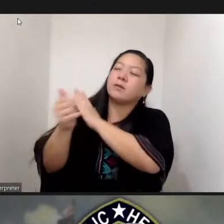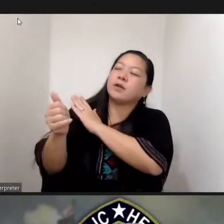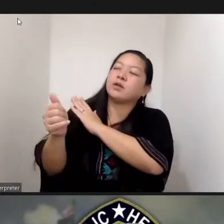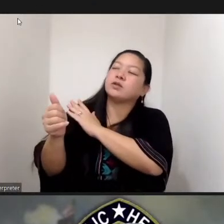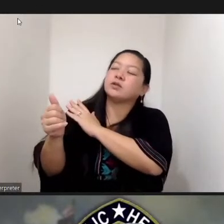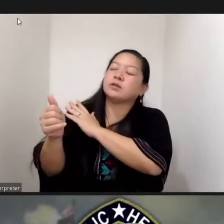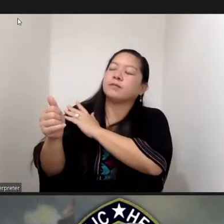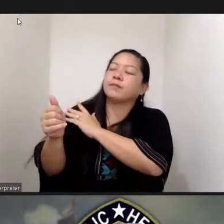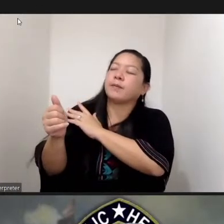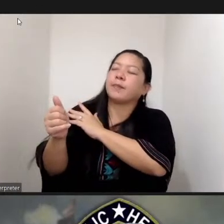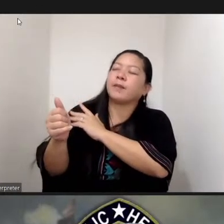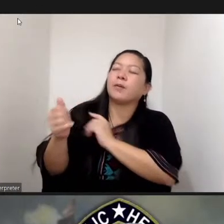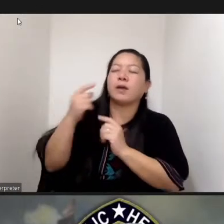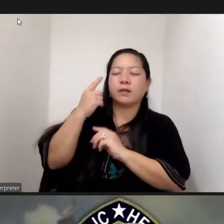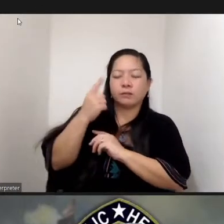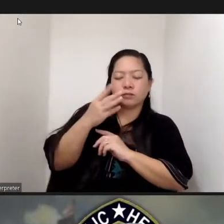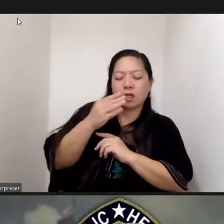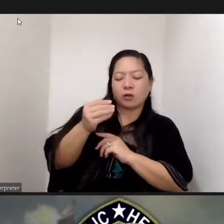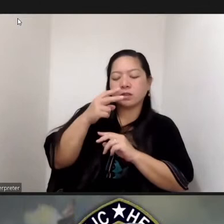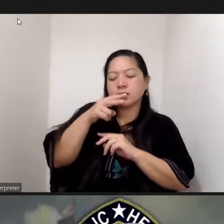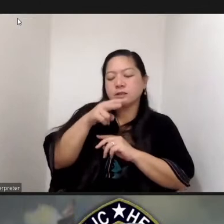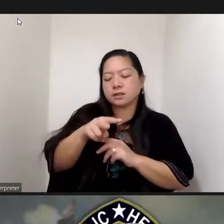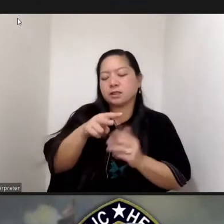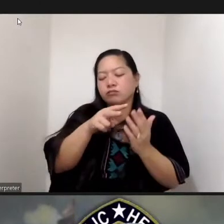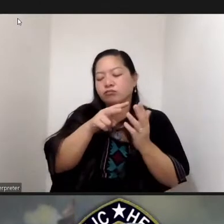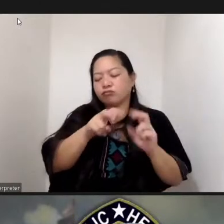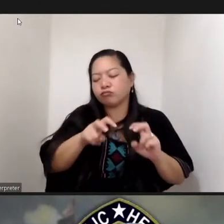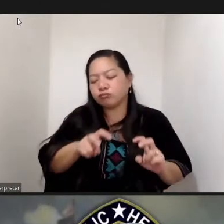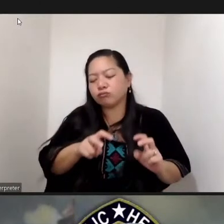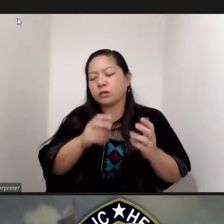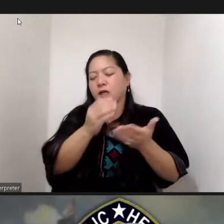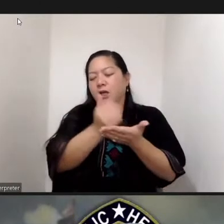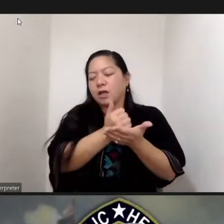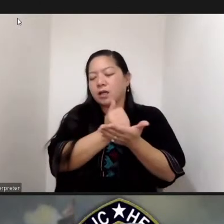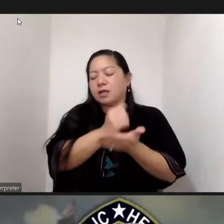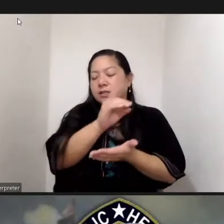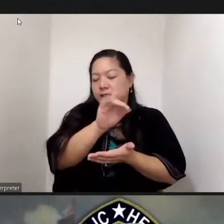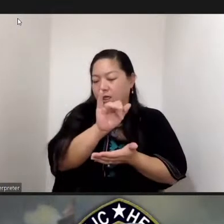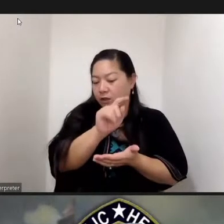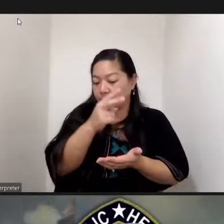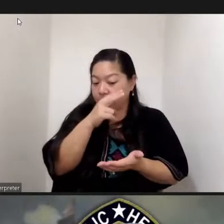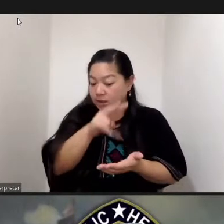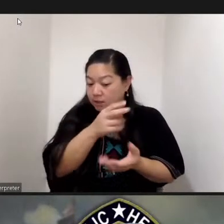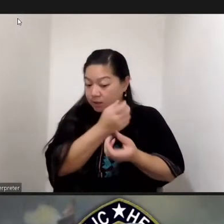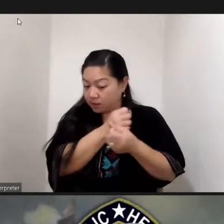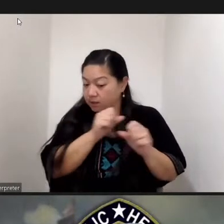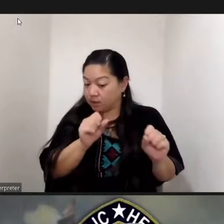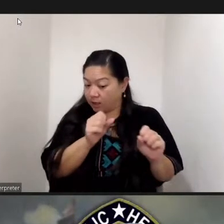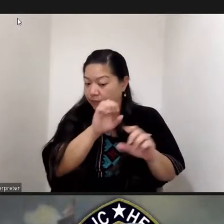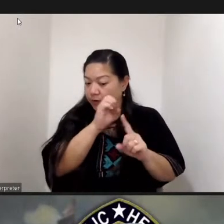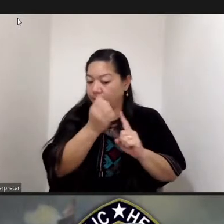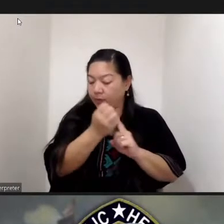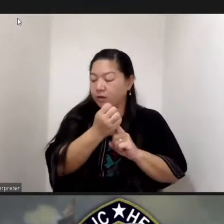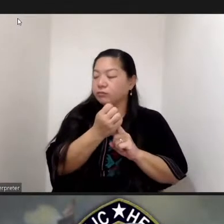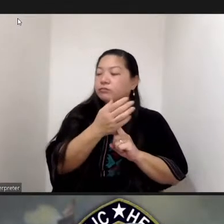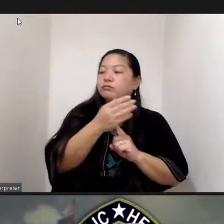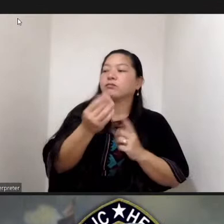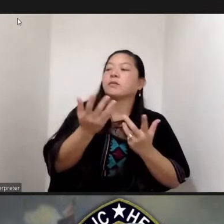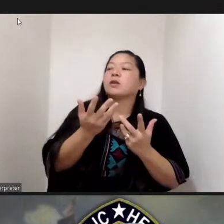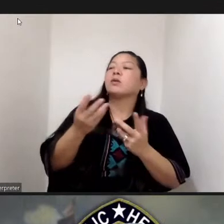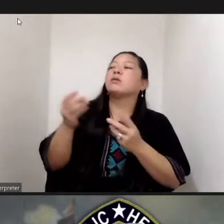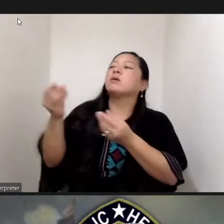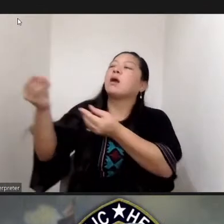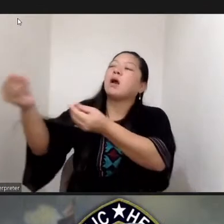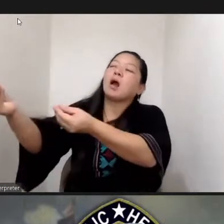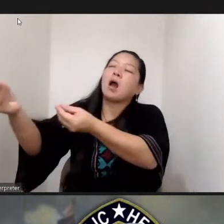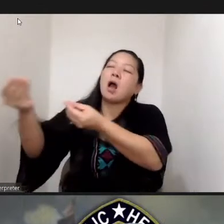are, you know, in a safe environment, they will issue to me a certification saying